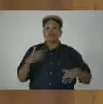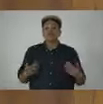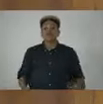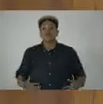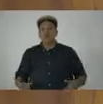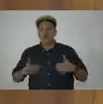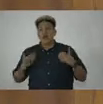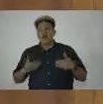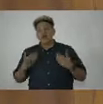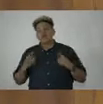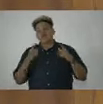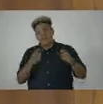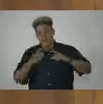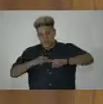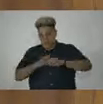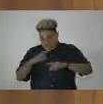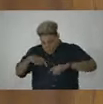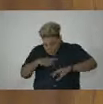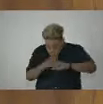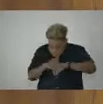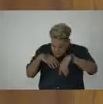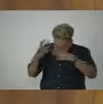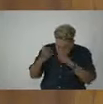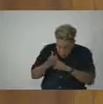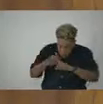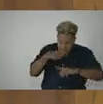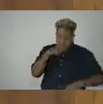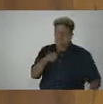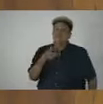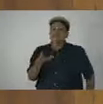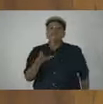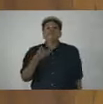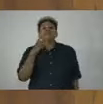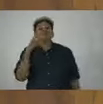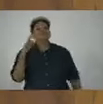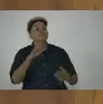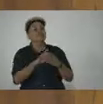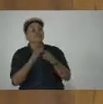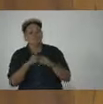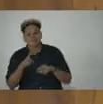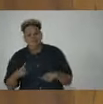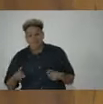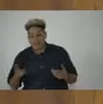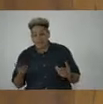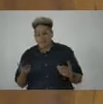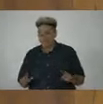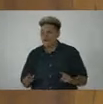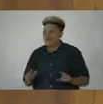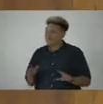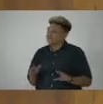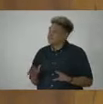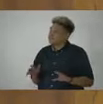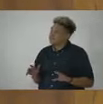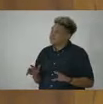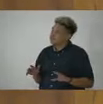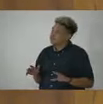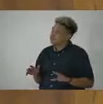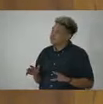happy, as they have been waiting for this type of prosperity for decades.